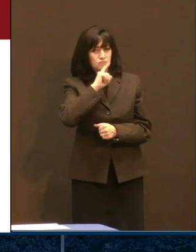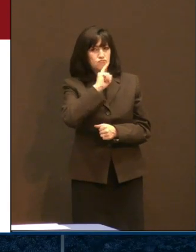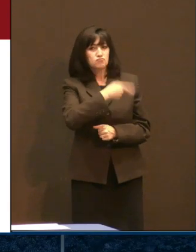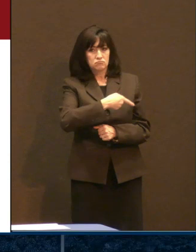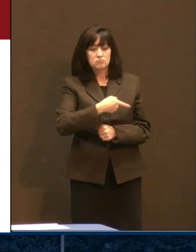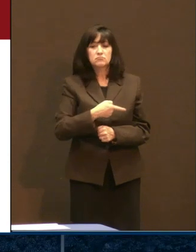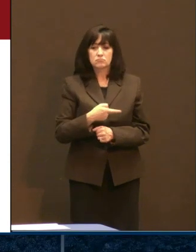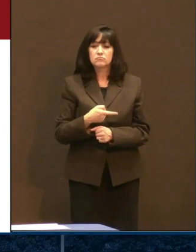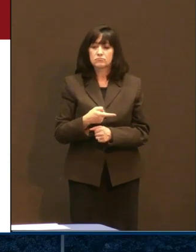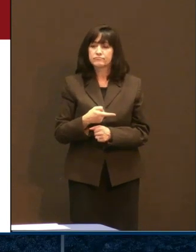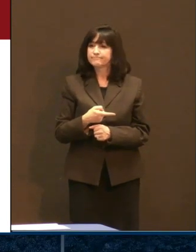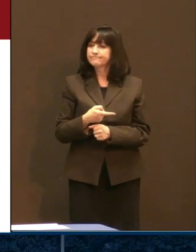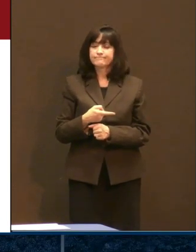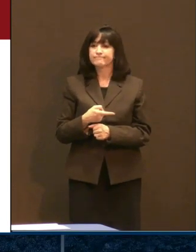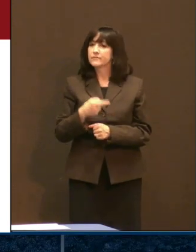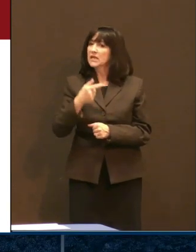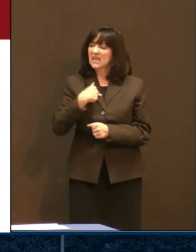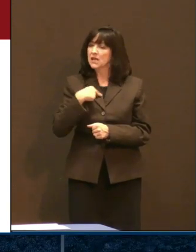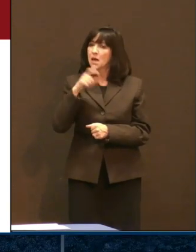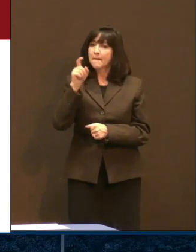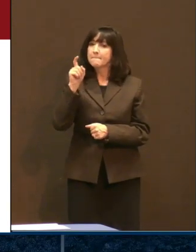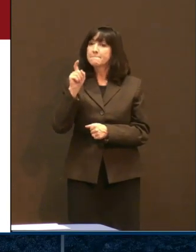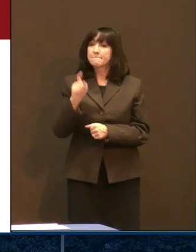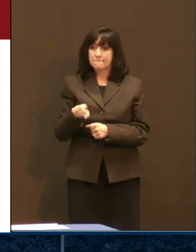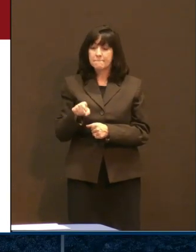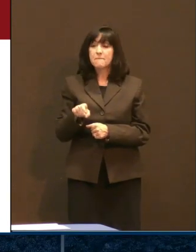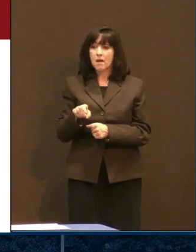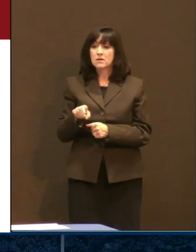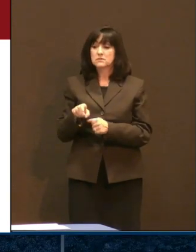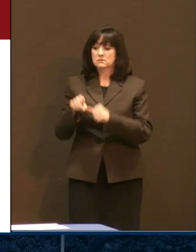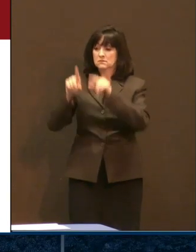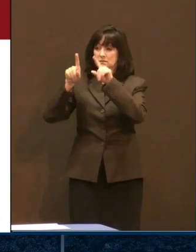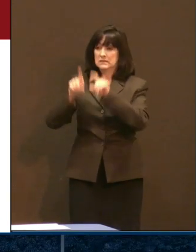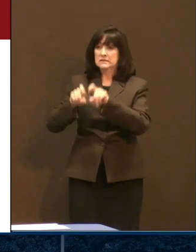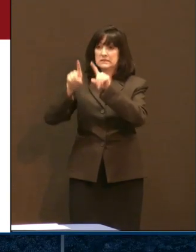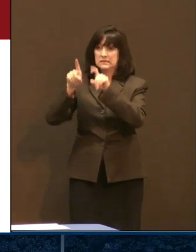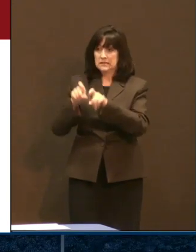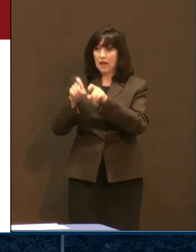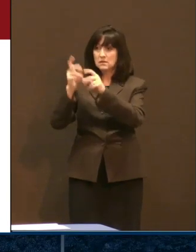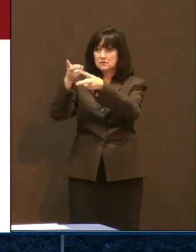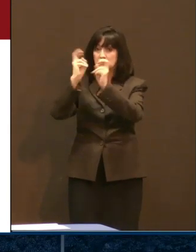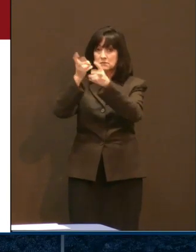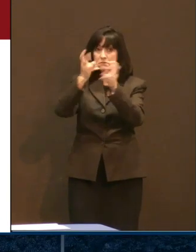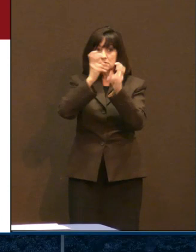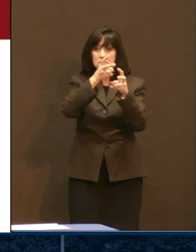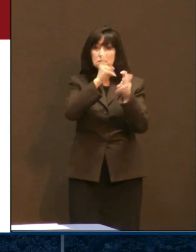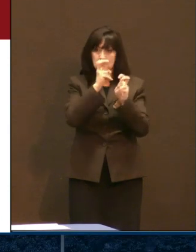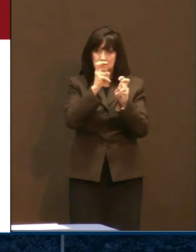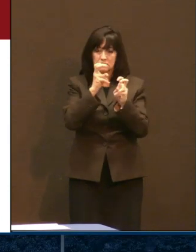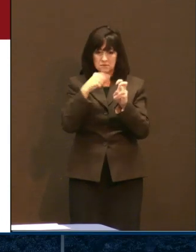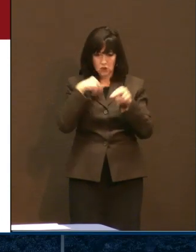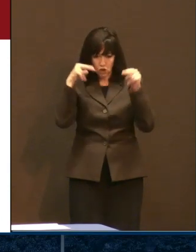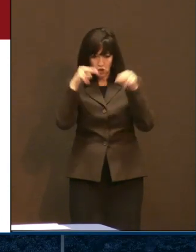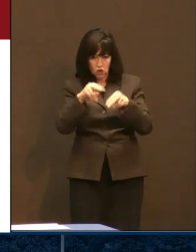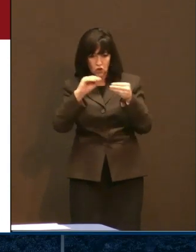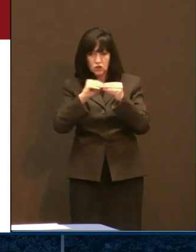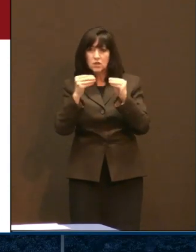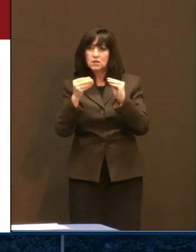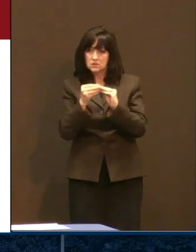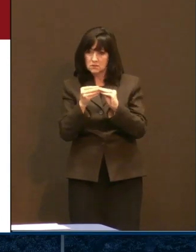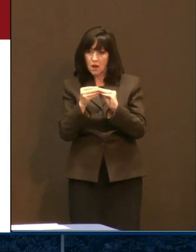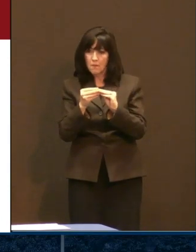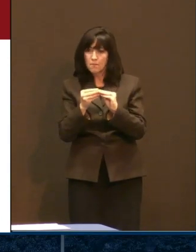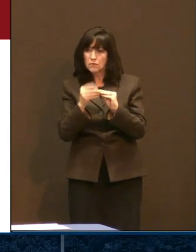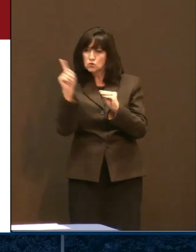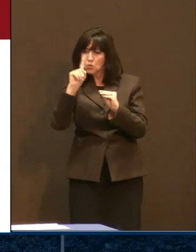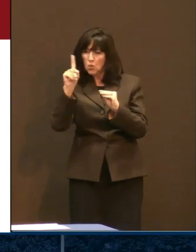This needs to be a data-driven approach for sure. So it's really important that we look at where are we testing now, which we have